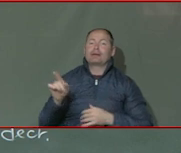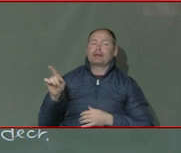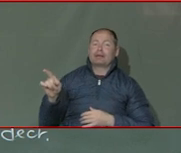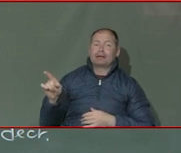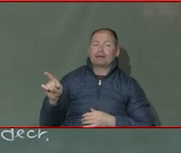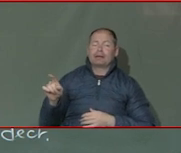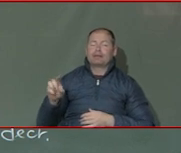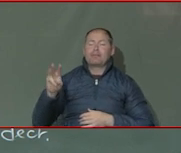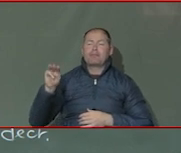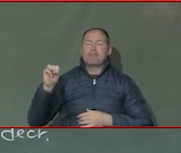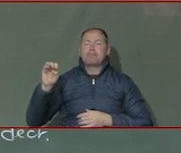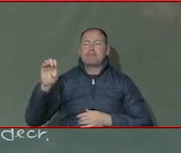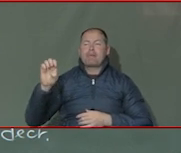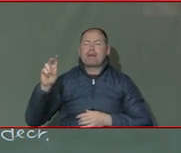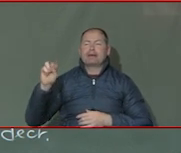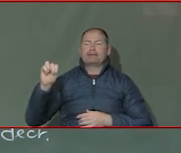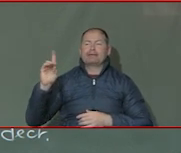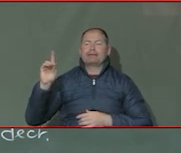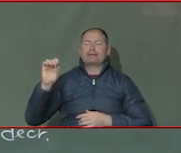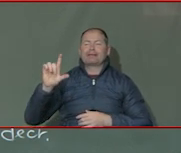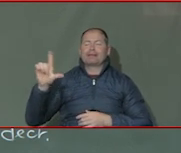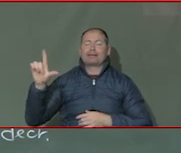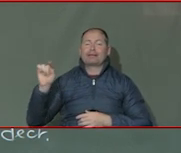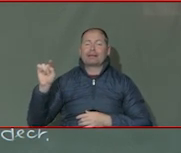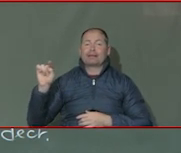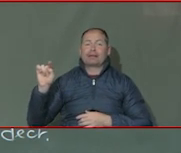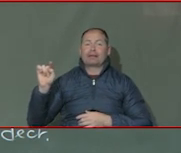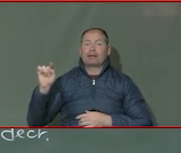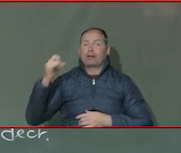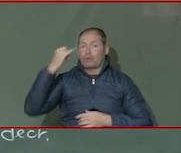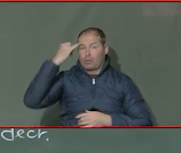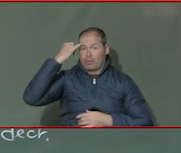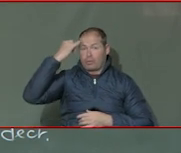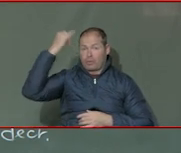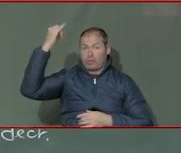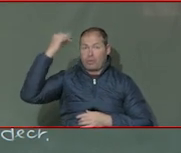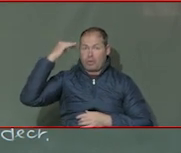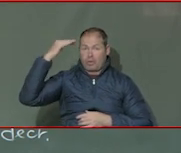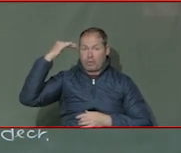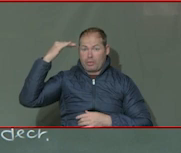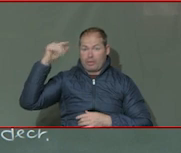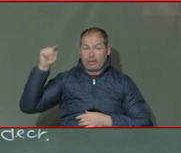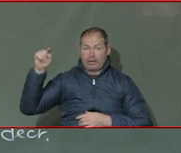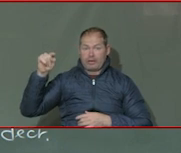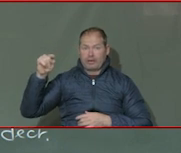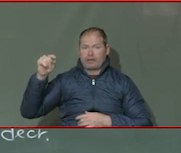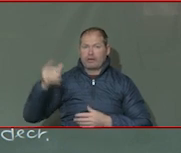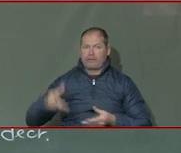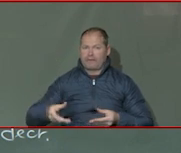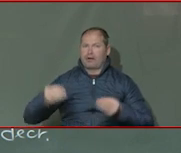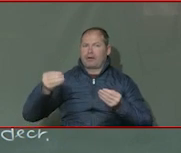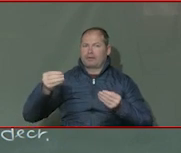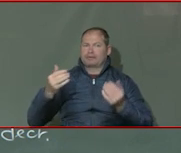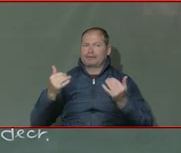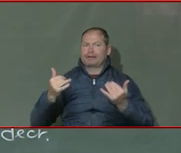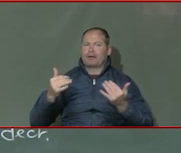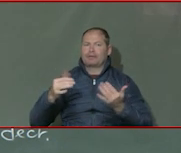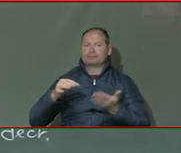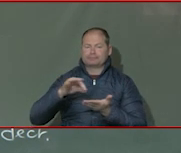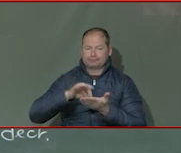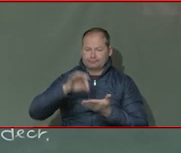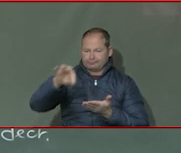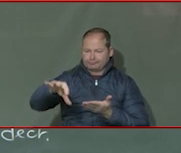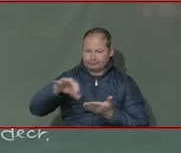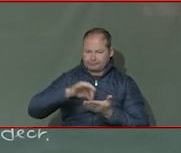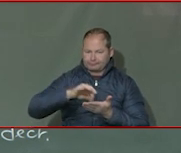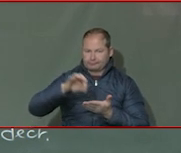Gregor Mendel, said with peas, you get, if you look at their seeds, have you ever seen some seeds that we eat of